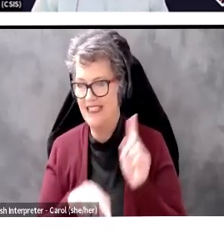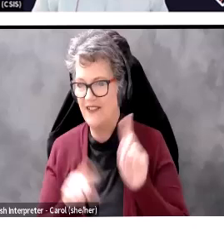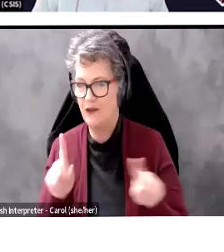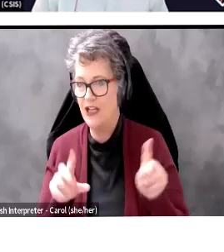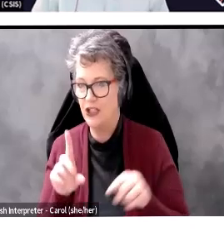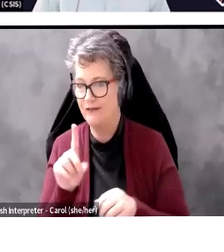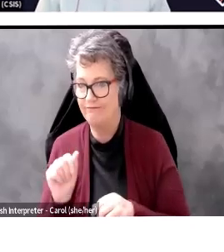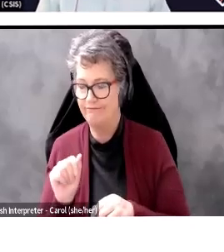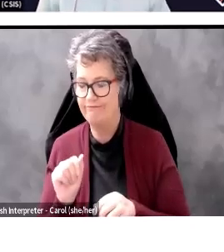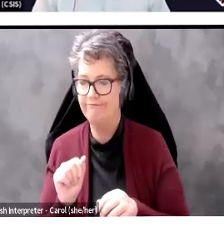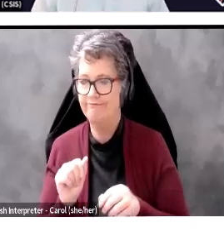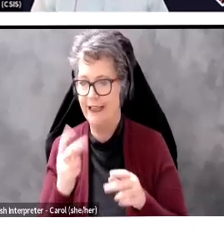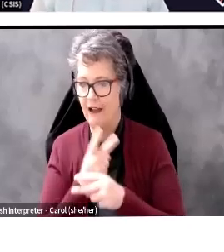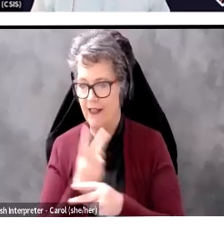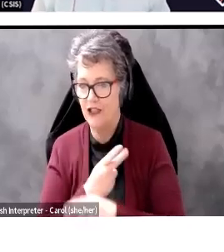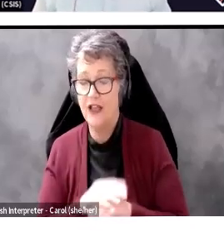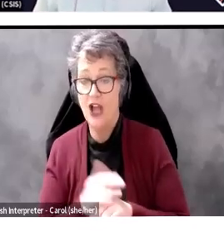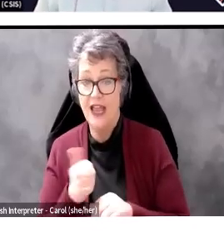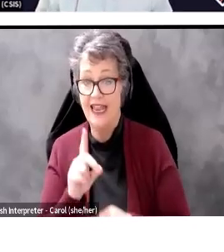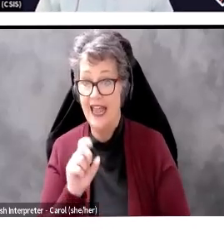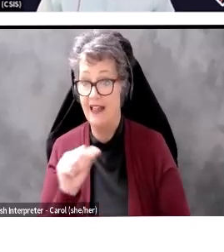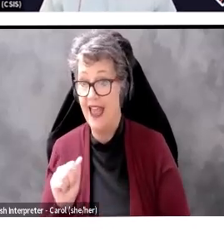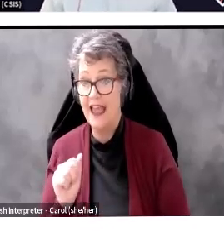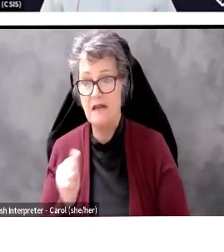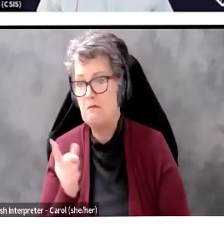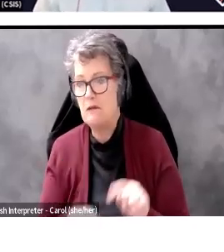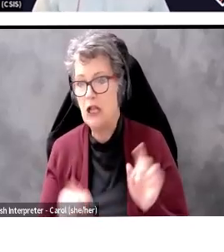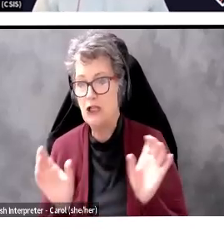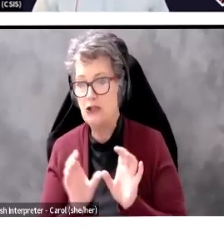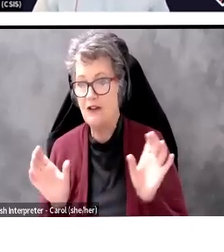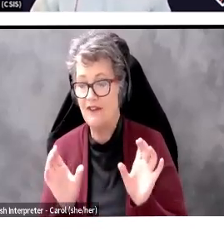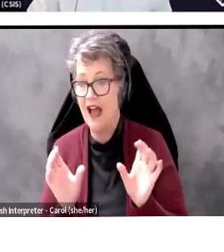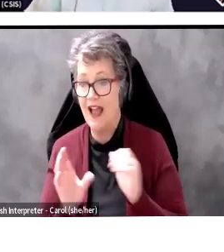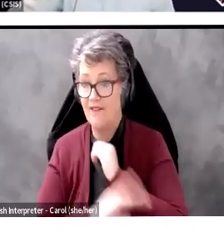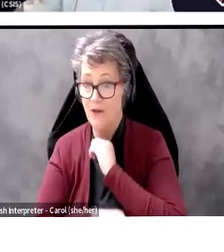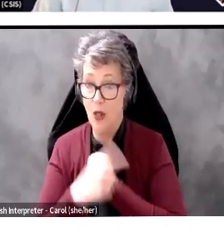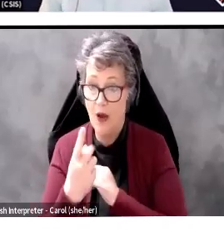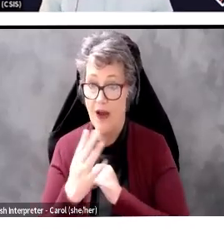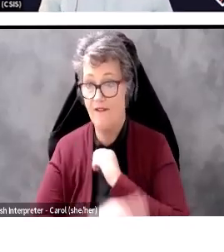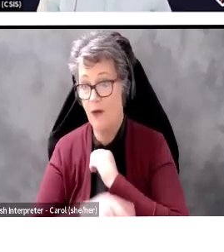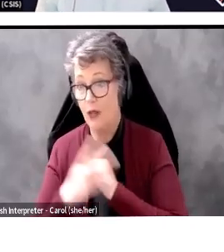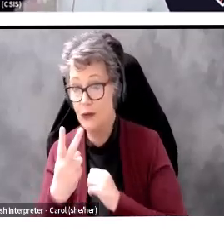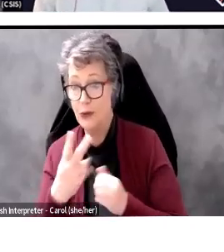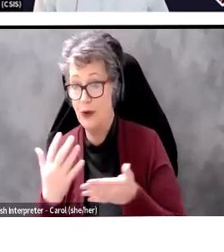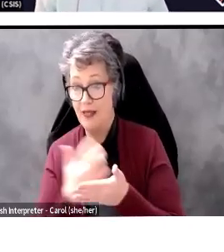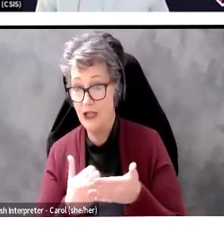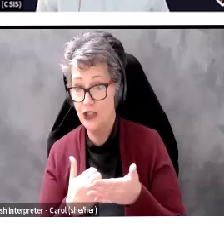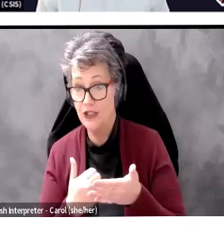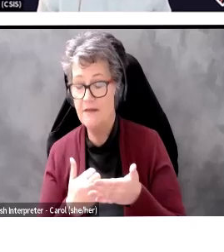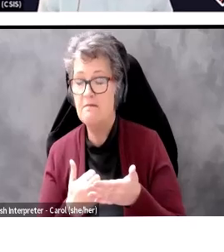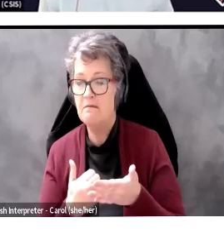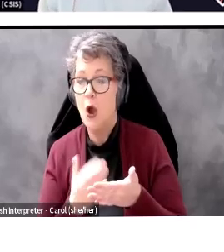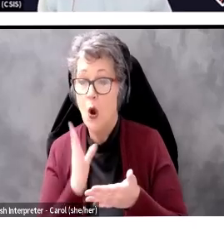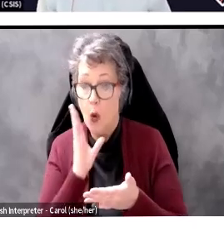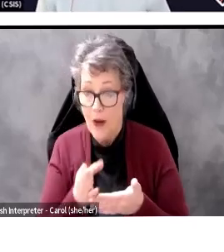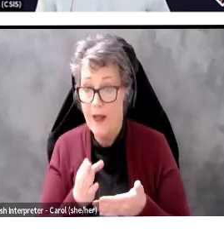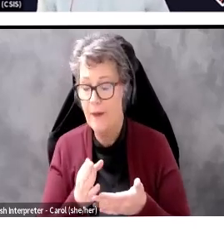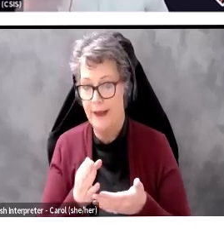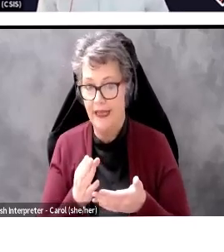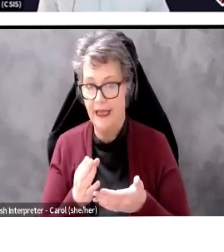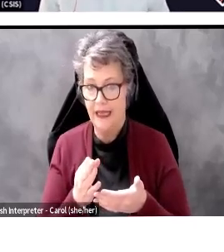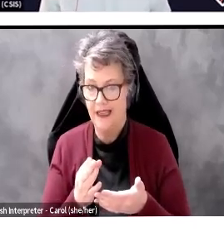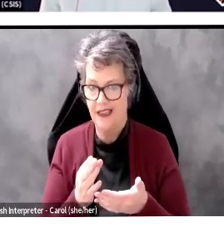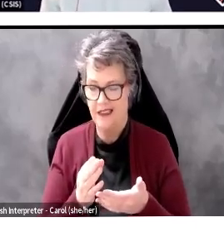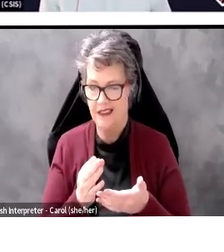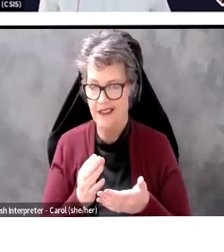assistance calculations. So any LEA that was unable to certify the Fall 1 or Fall 2 collections, or who will be unable to certify